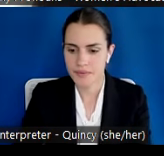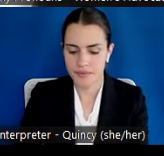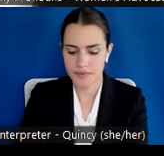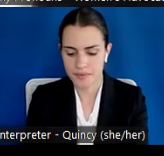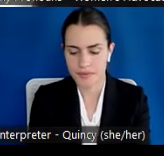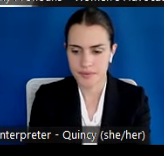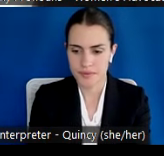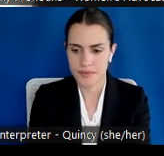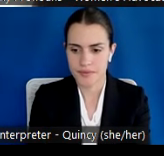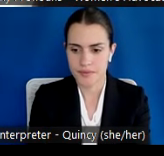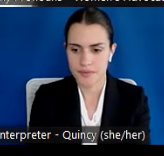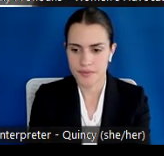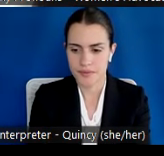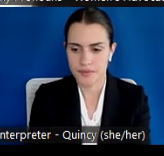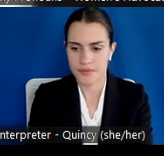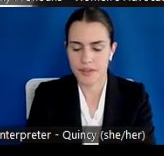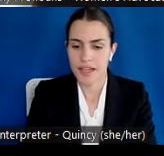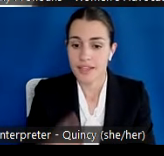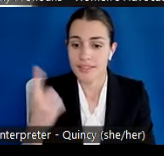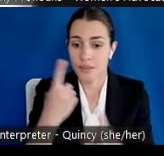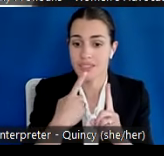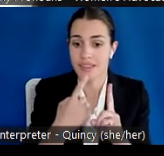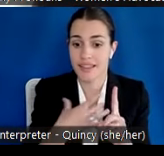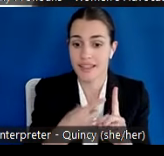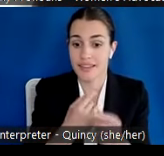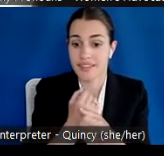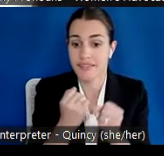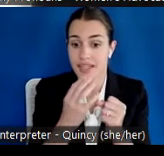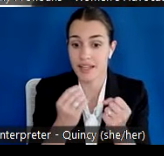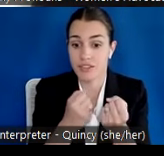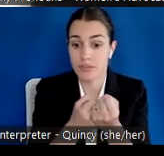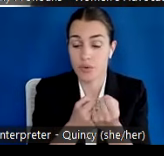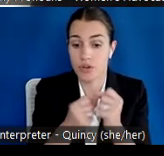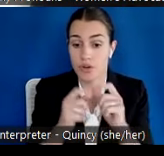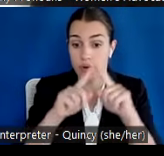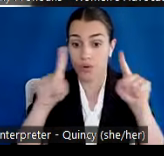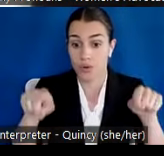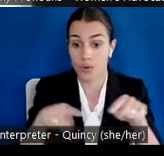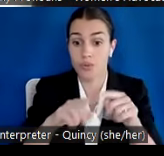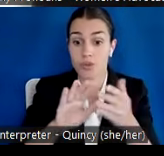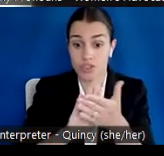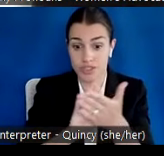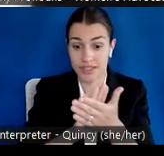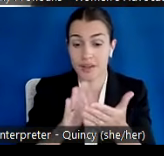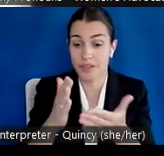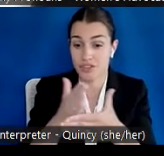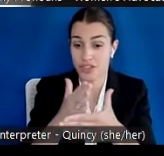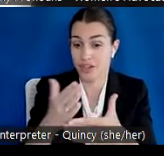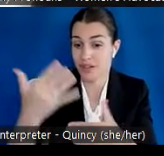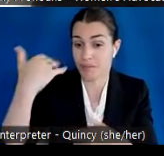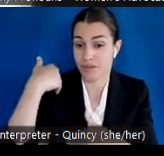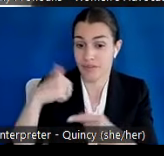Someone in the chat said they really like the safety and support planning worksheet that we shared in a previous training. Yeah, we'll definitely bring that back up again too.